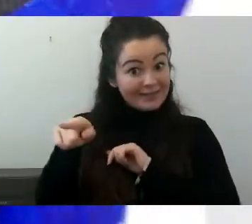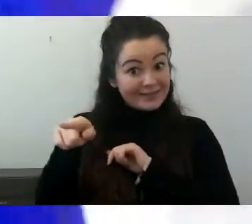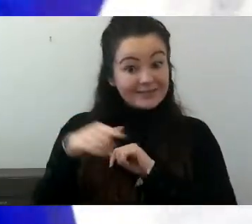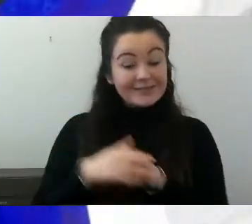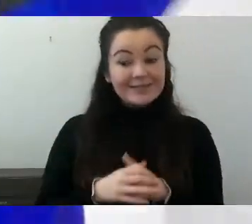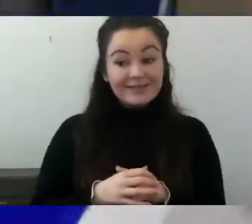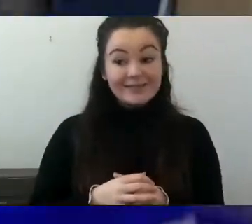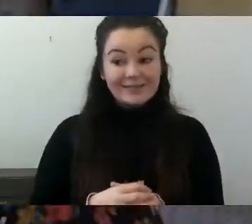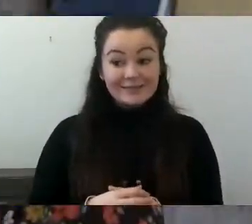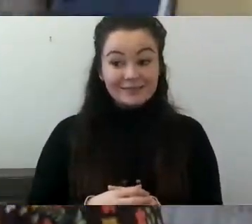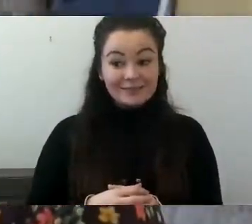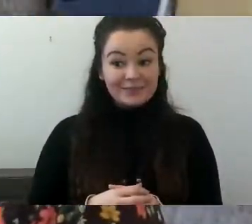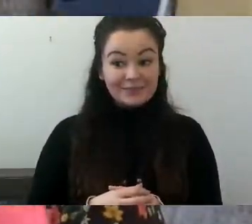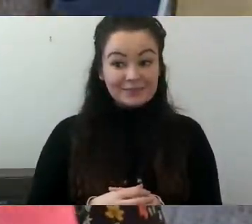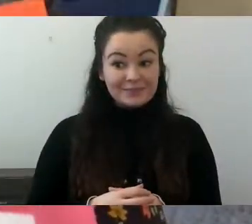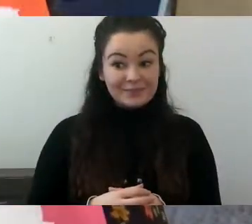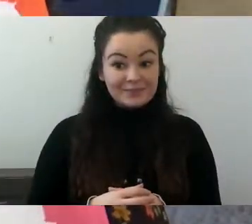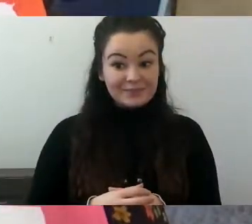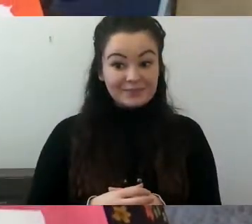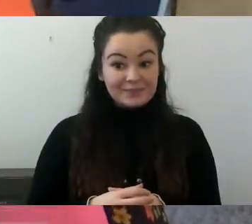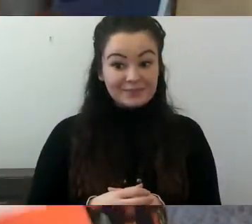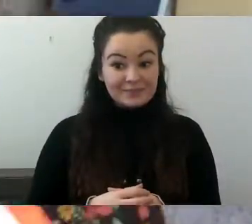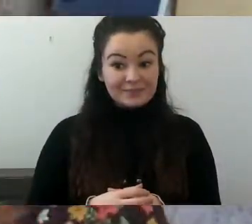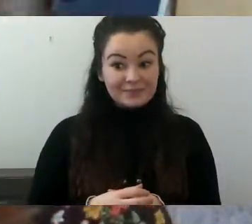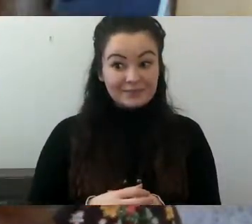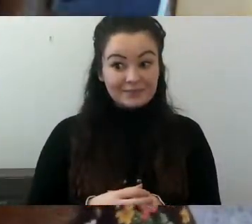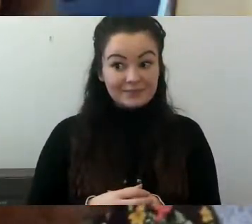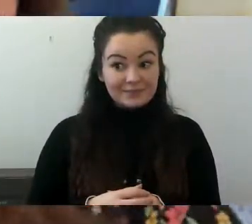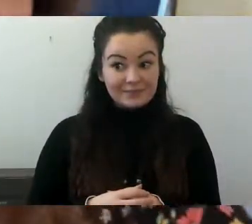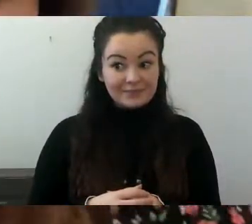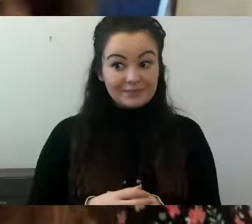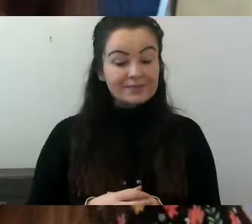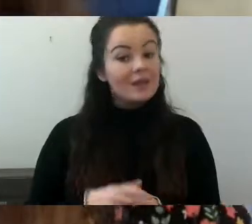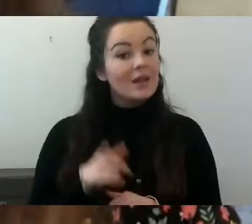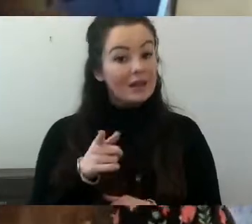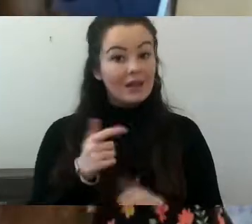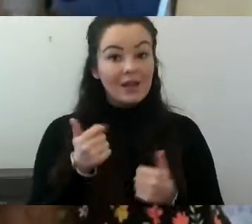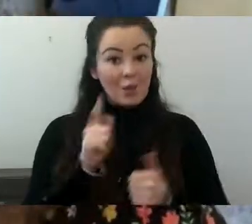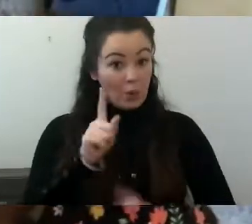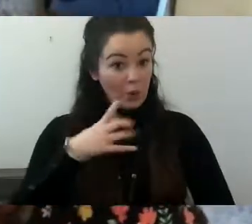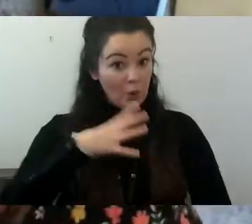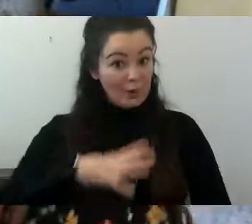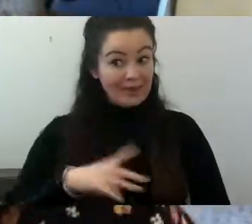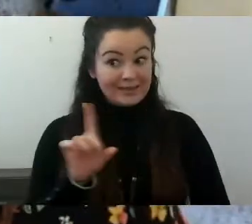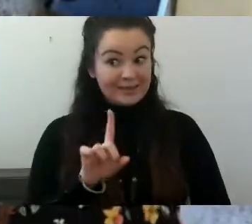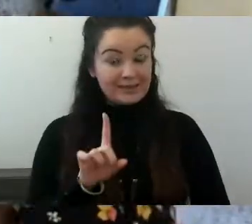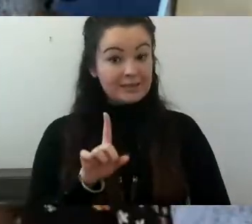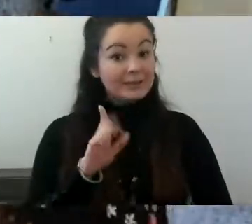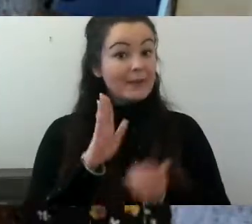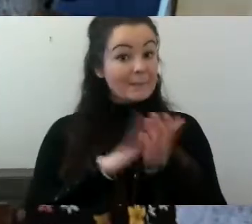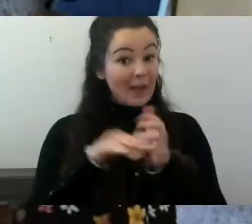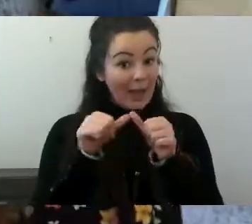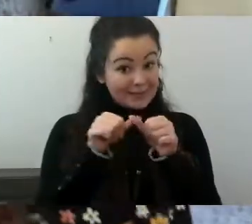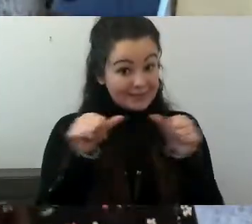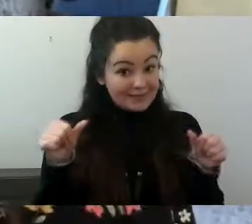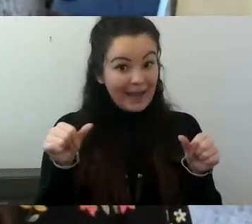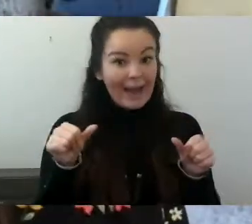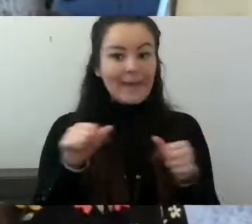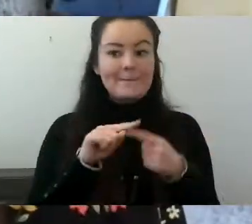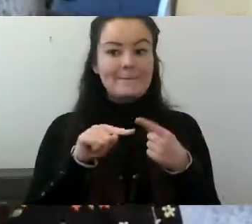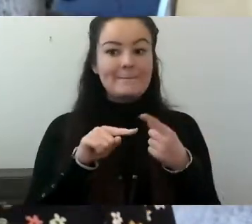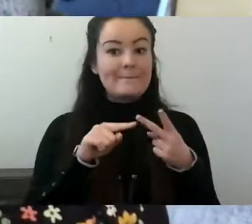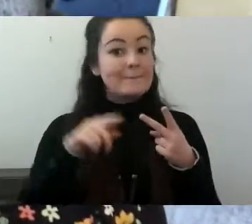Here are some examples. There we go. And what you are going to need is some masking